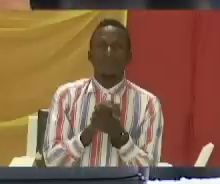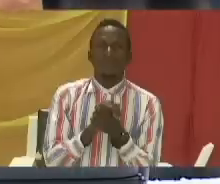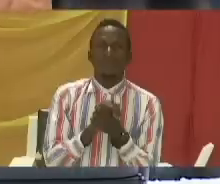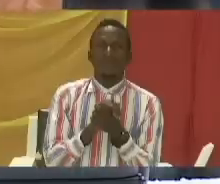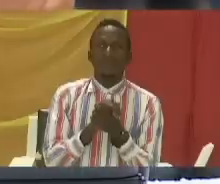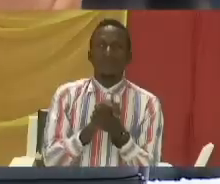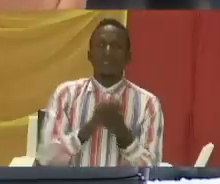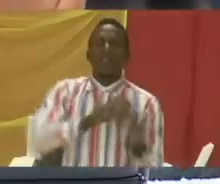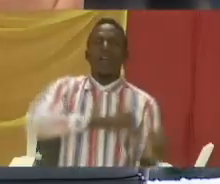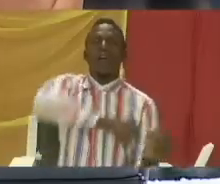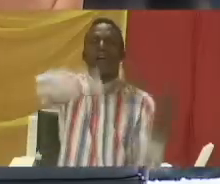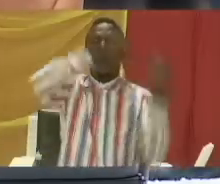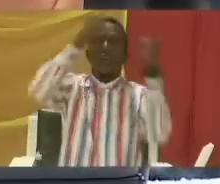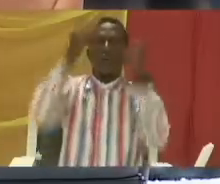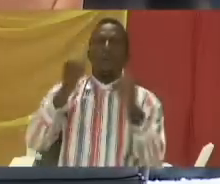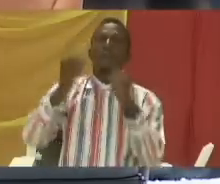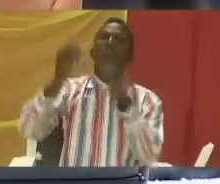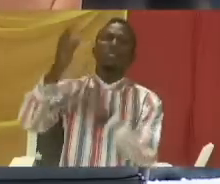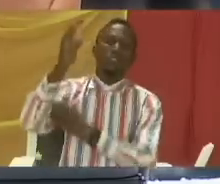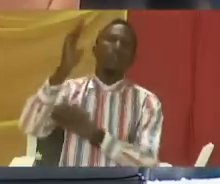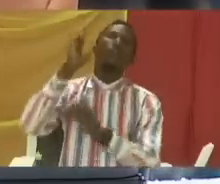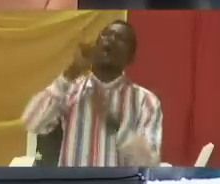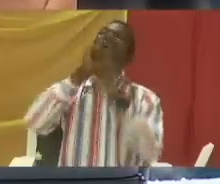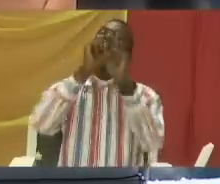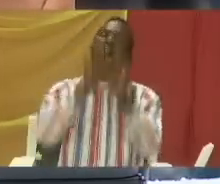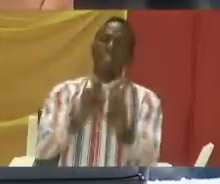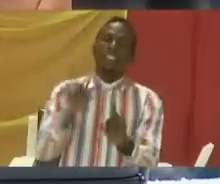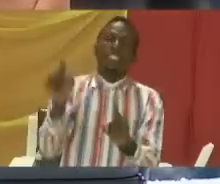The Almighty God will grant your request.